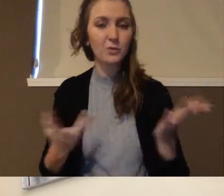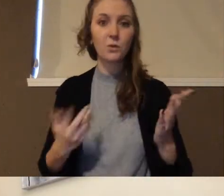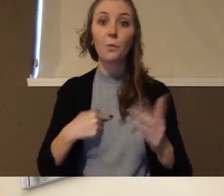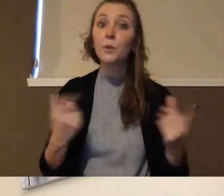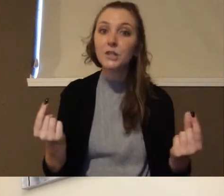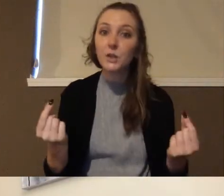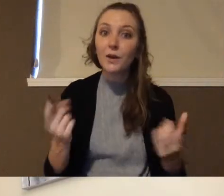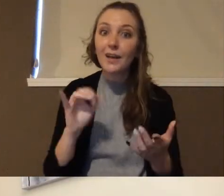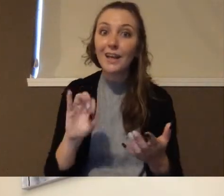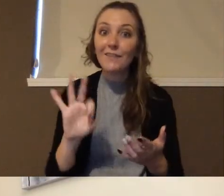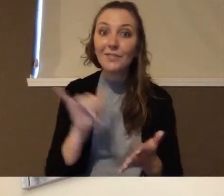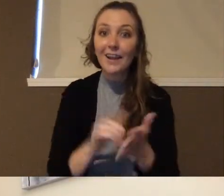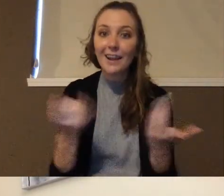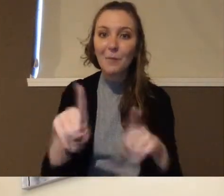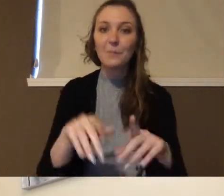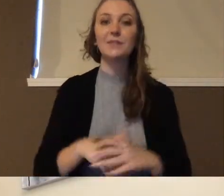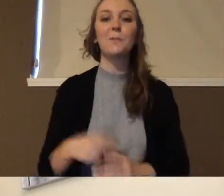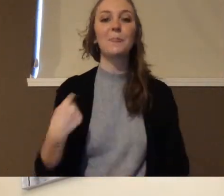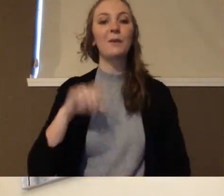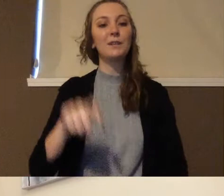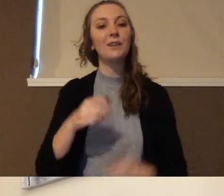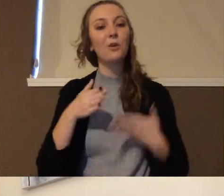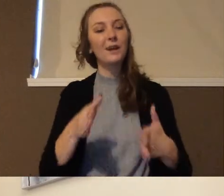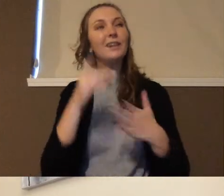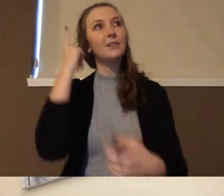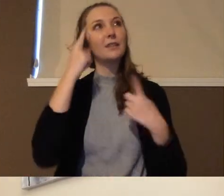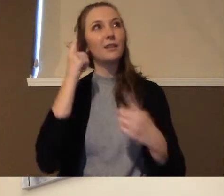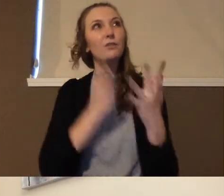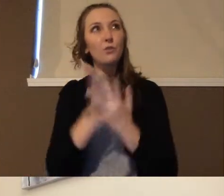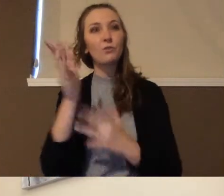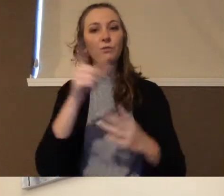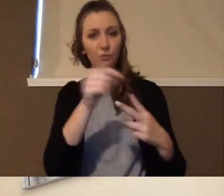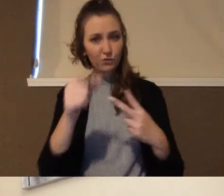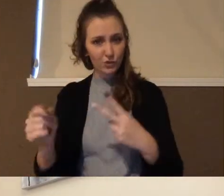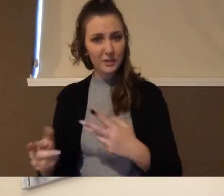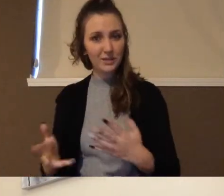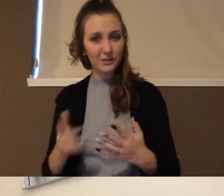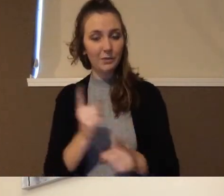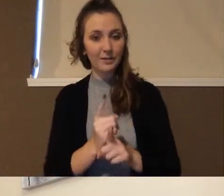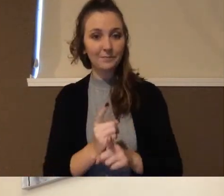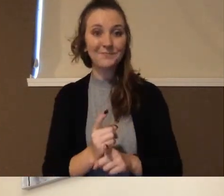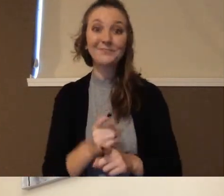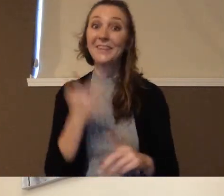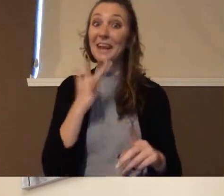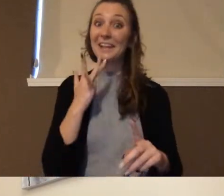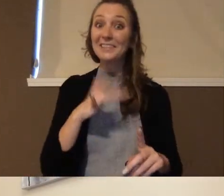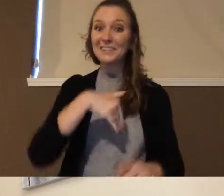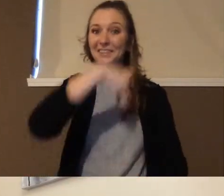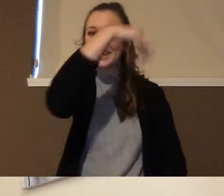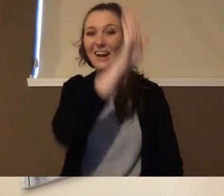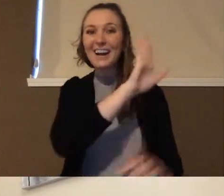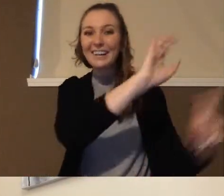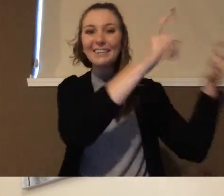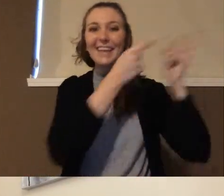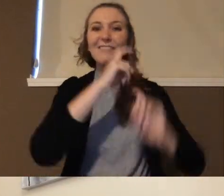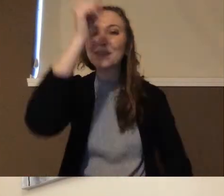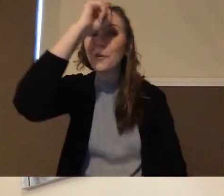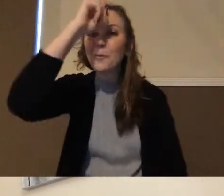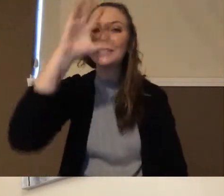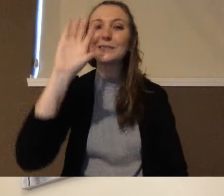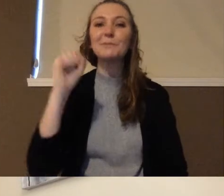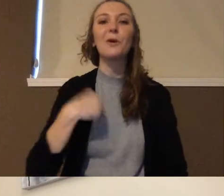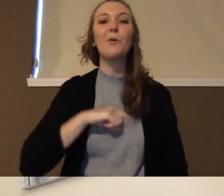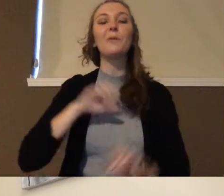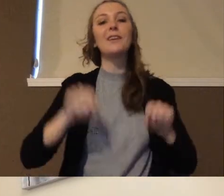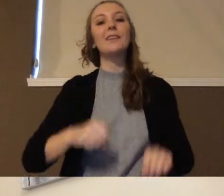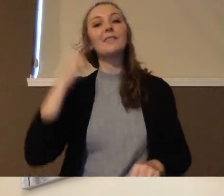through how to make choices in those situations, right? And luckily, God gave us wisdom so that we can think for ourselves and